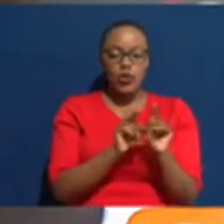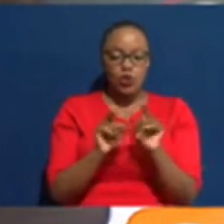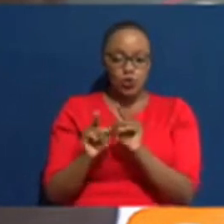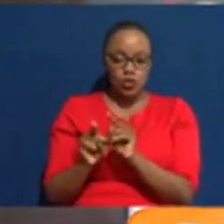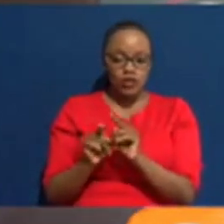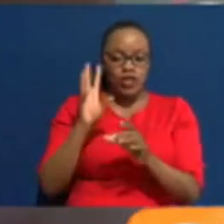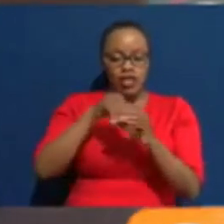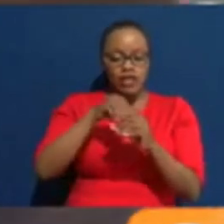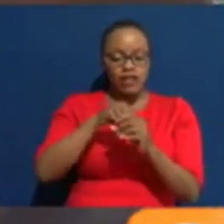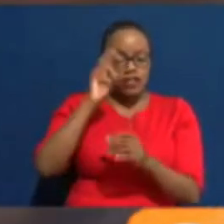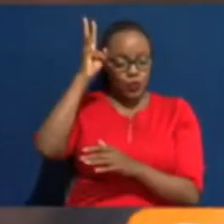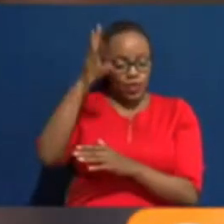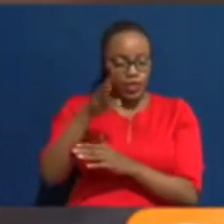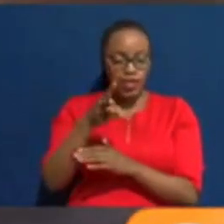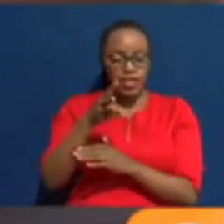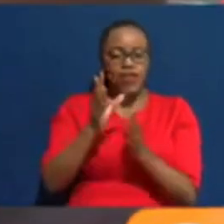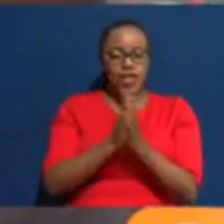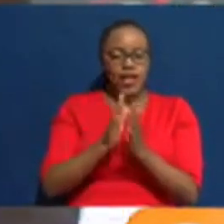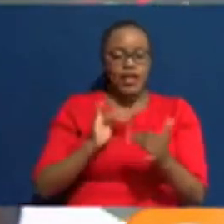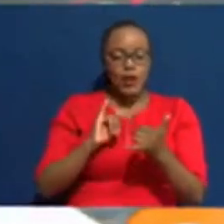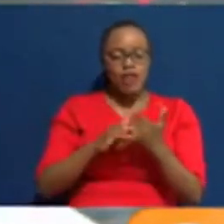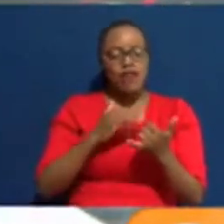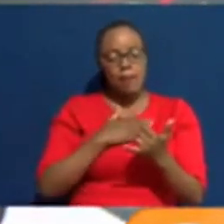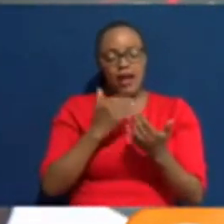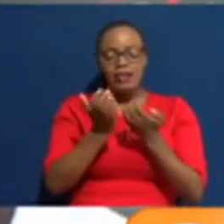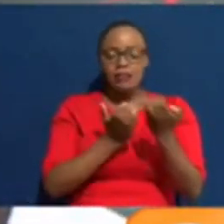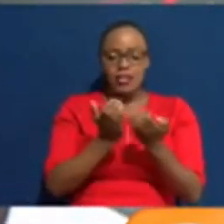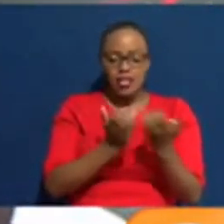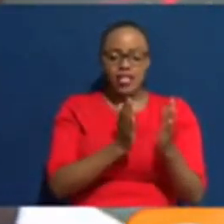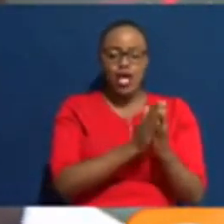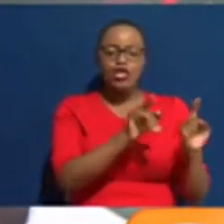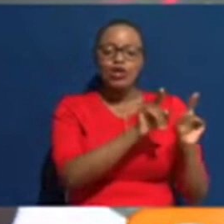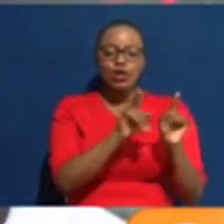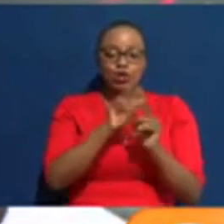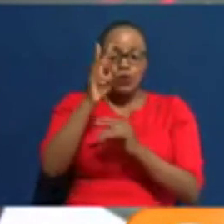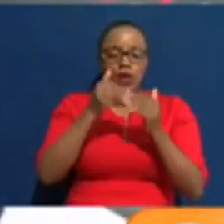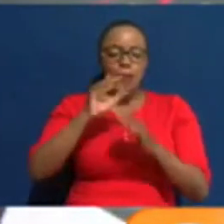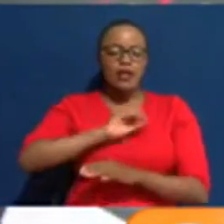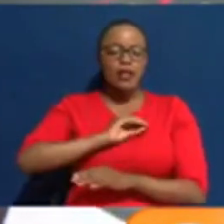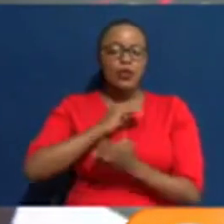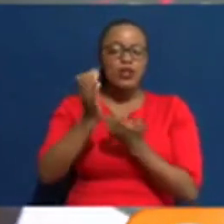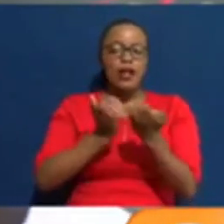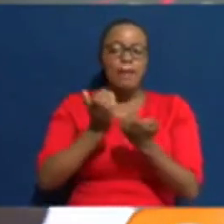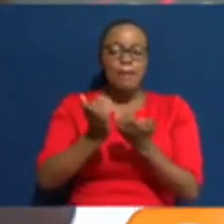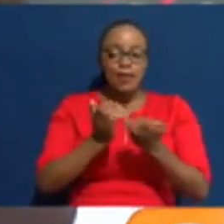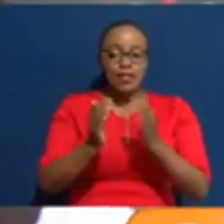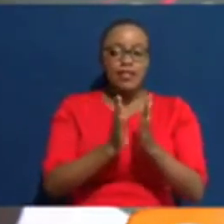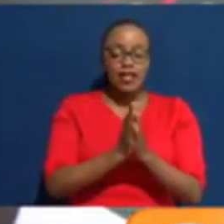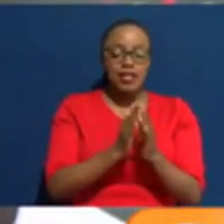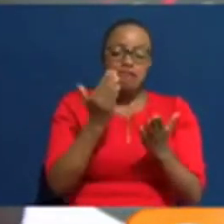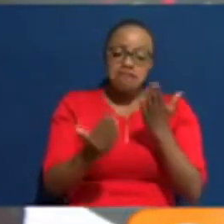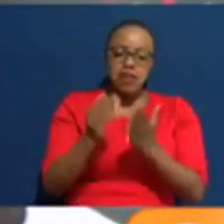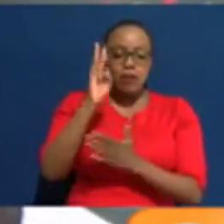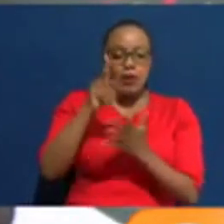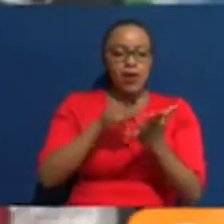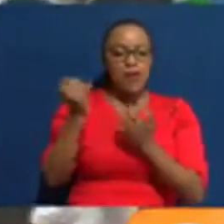I'm going to invest into my wife's business. I'm also going to open my own business. And maybe I'm